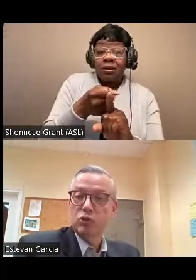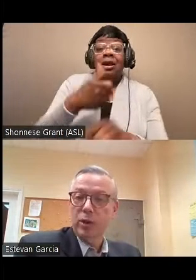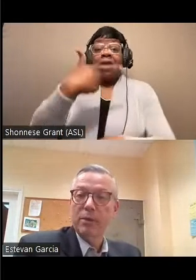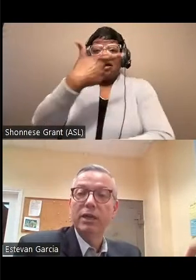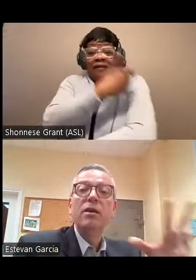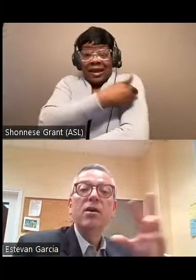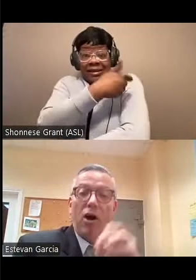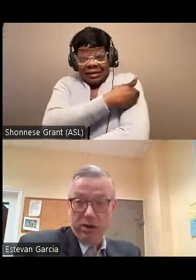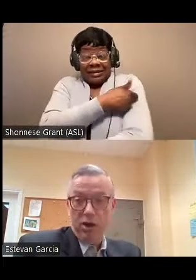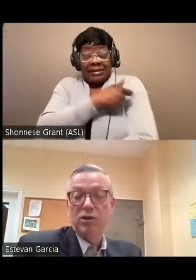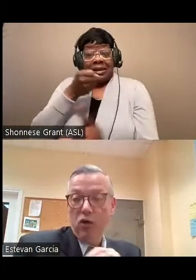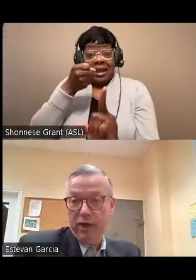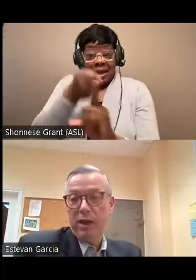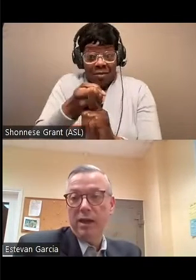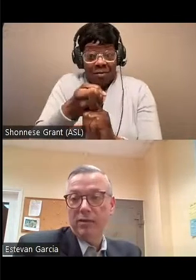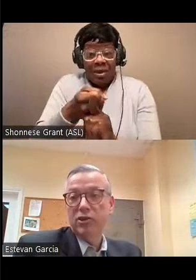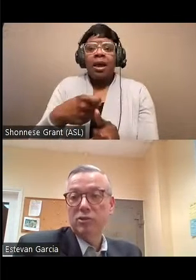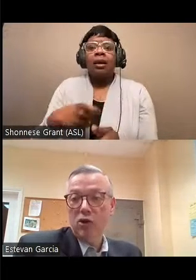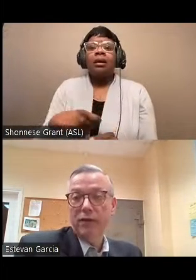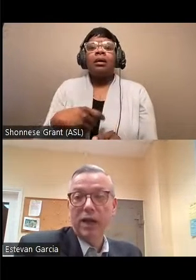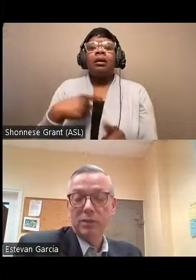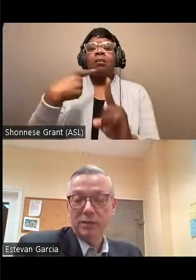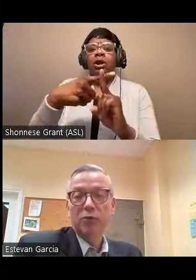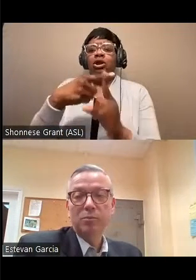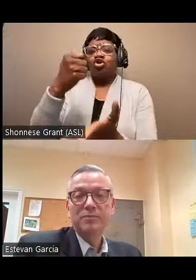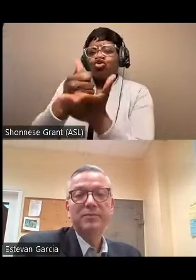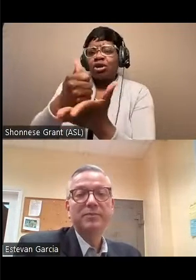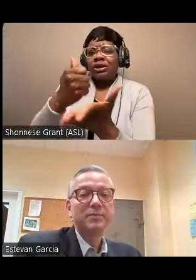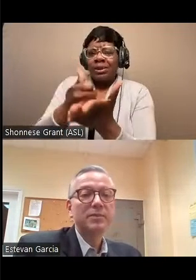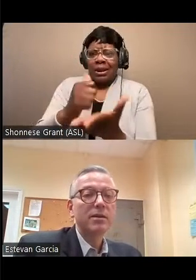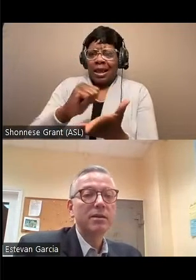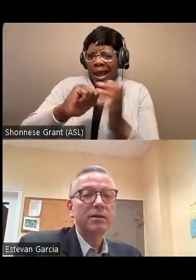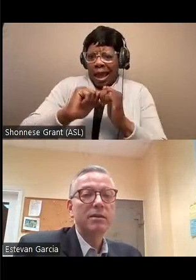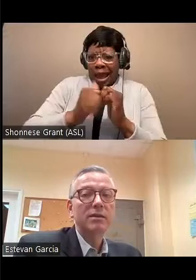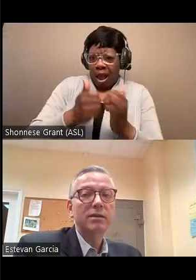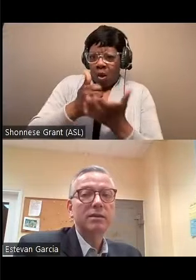vaccines and treatment on long COVID and the SARS-CoV virus. So,